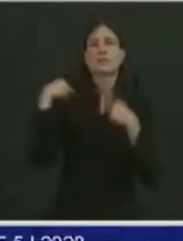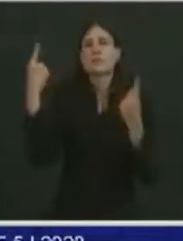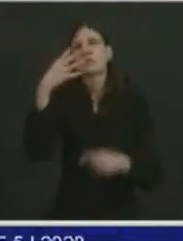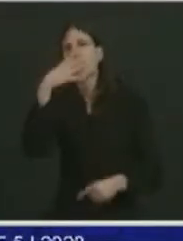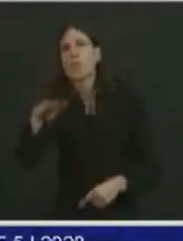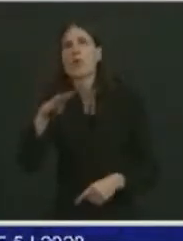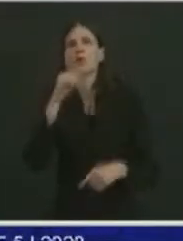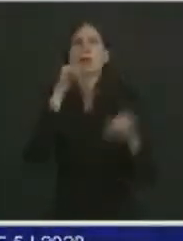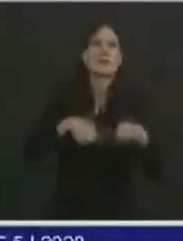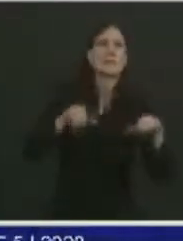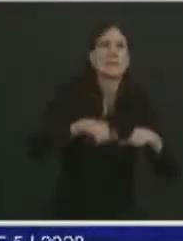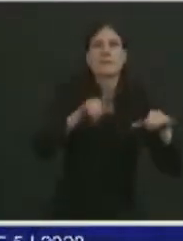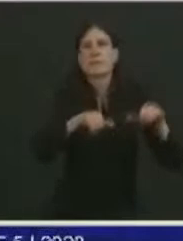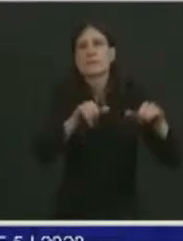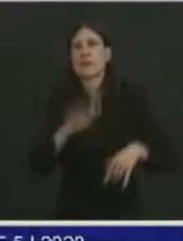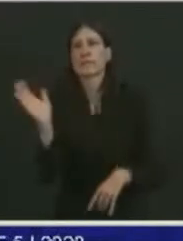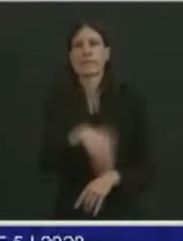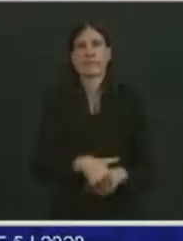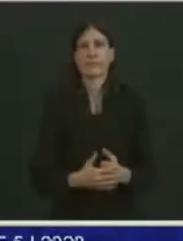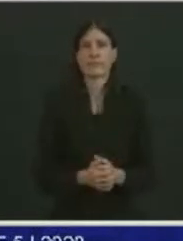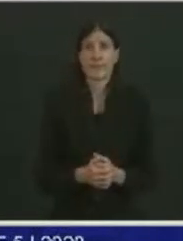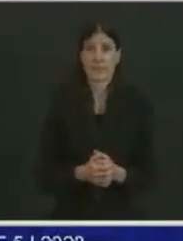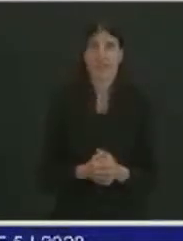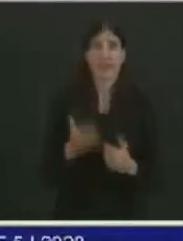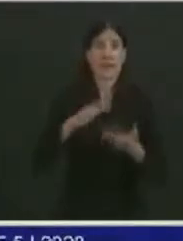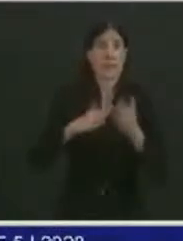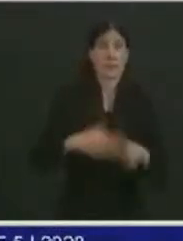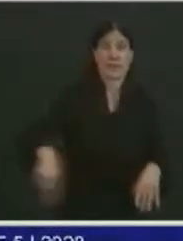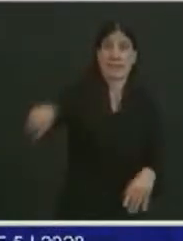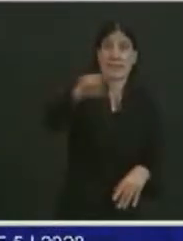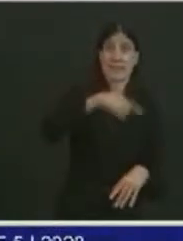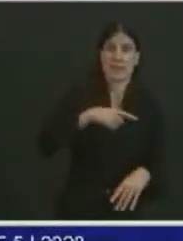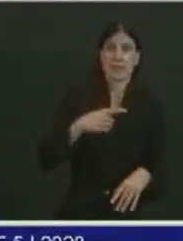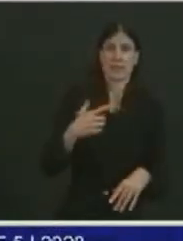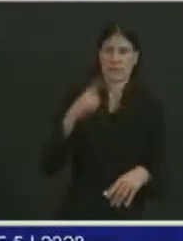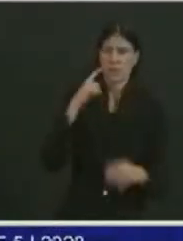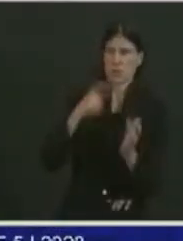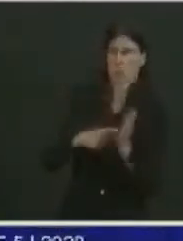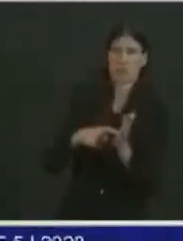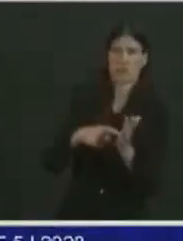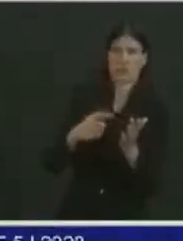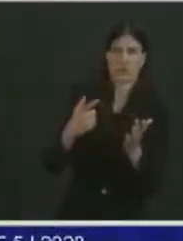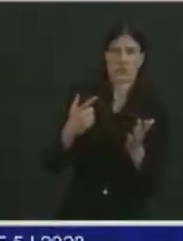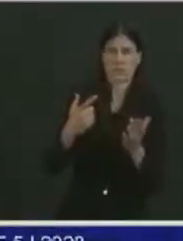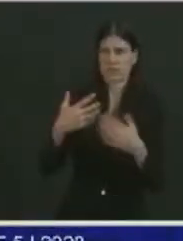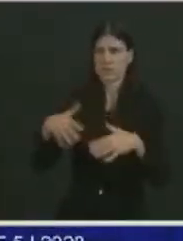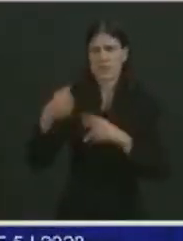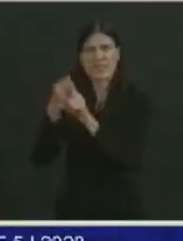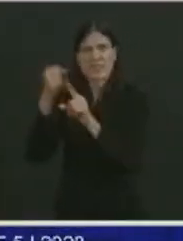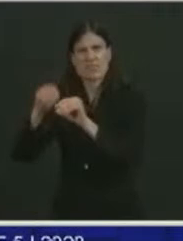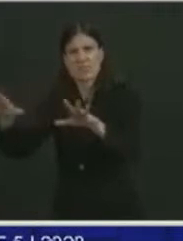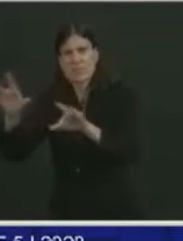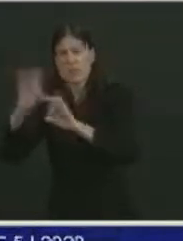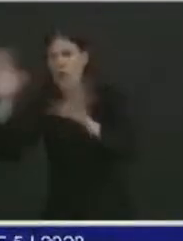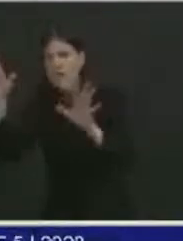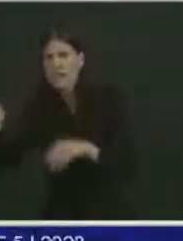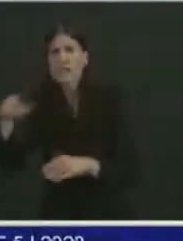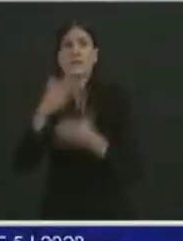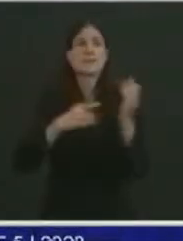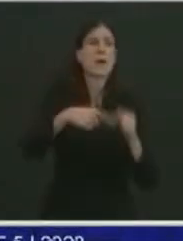exist and why certain communities are more impacted by COVID or